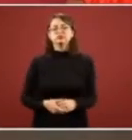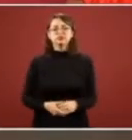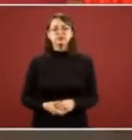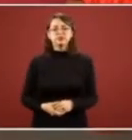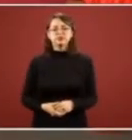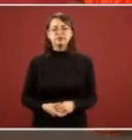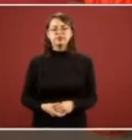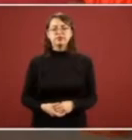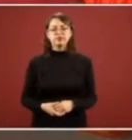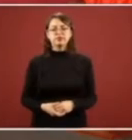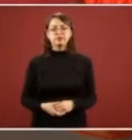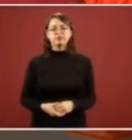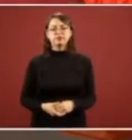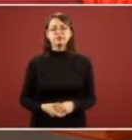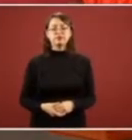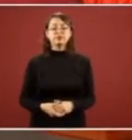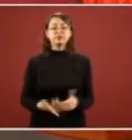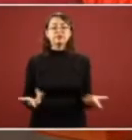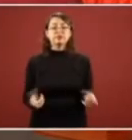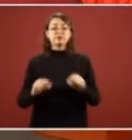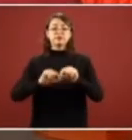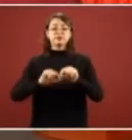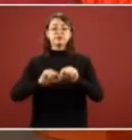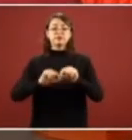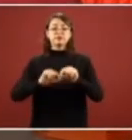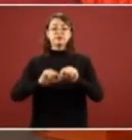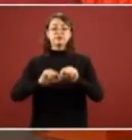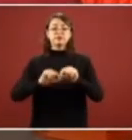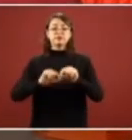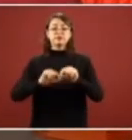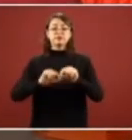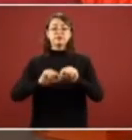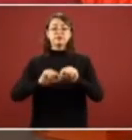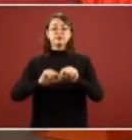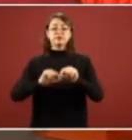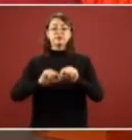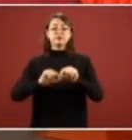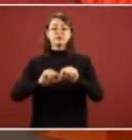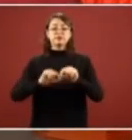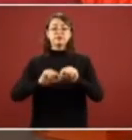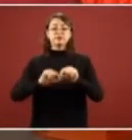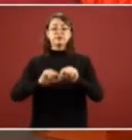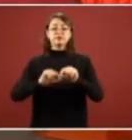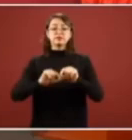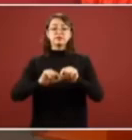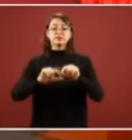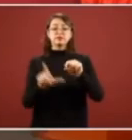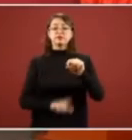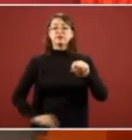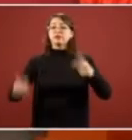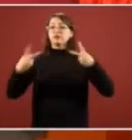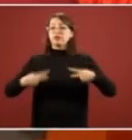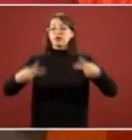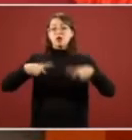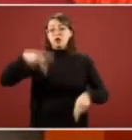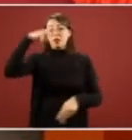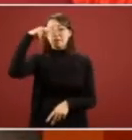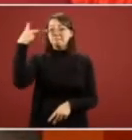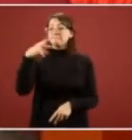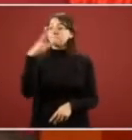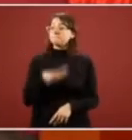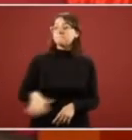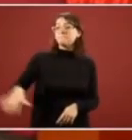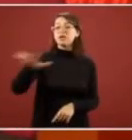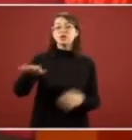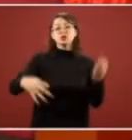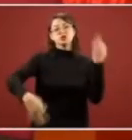Y deseando a todos los mexicanos. And desiring for all the Mexican people. Que nos vaya